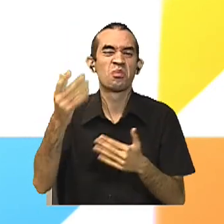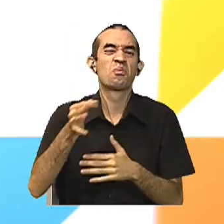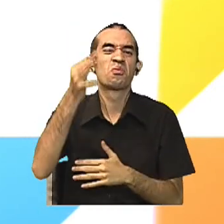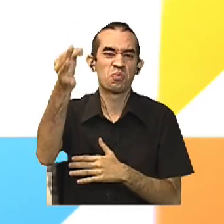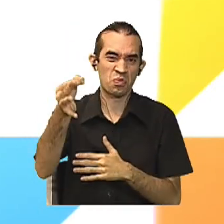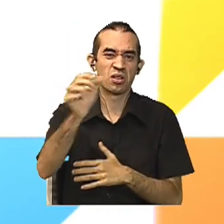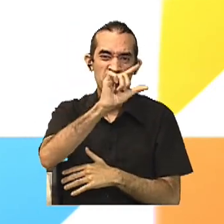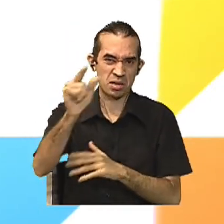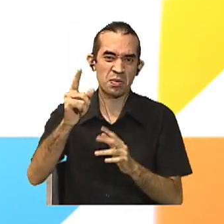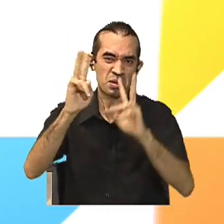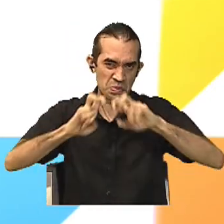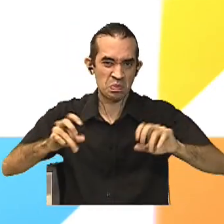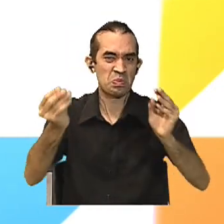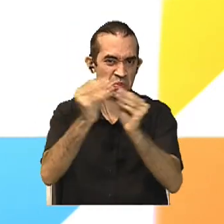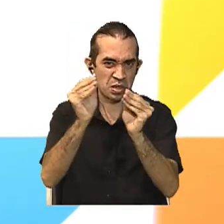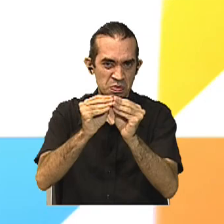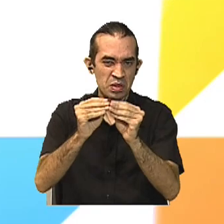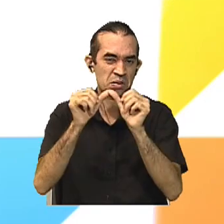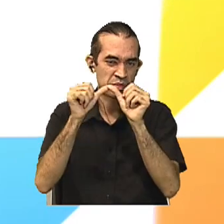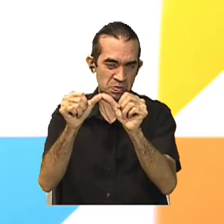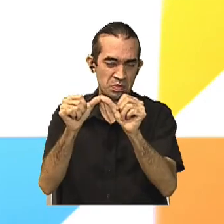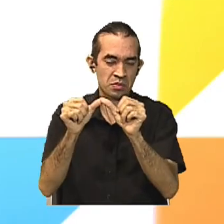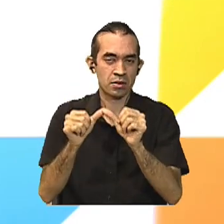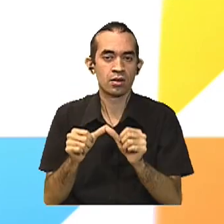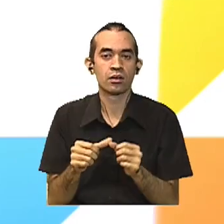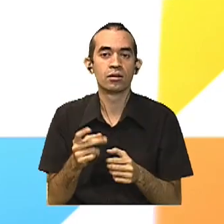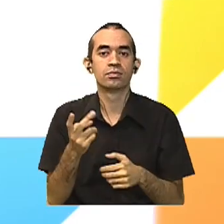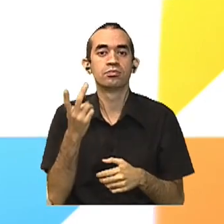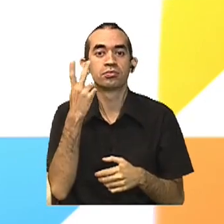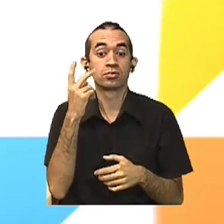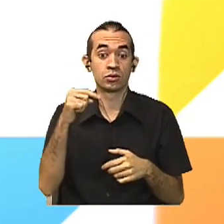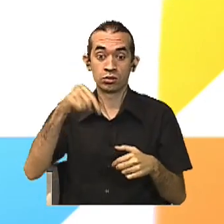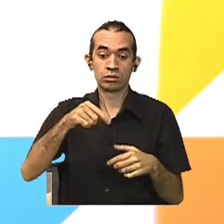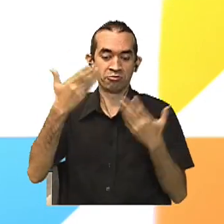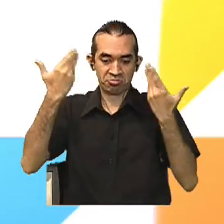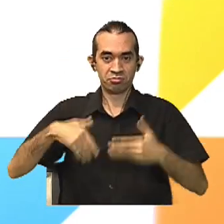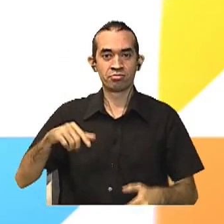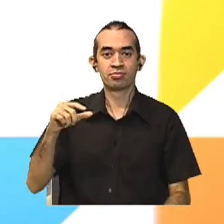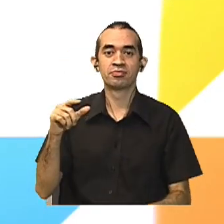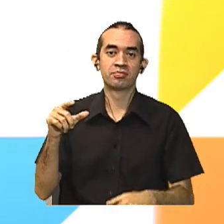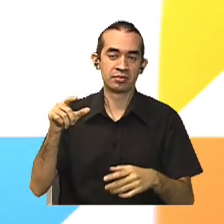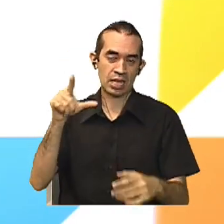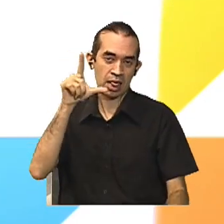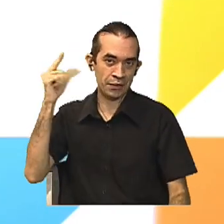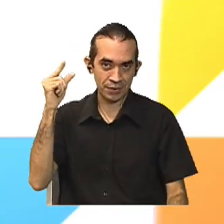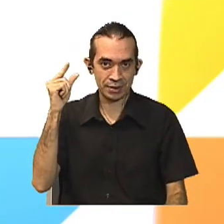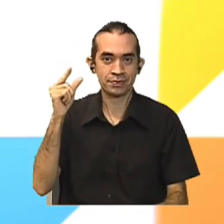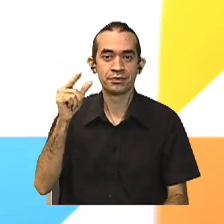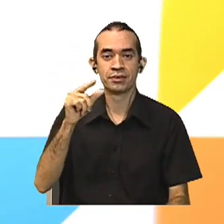next week. Okay, so this is Laura Reales,